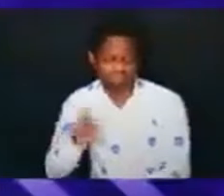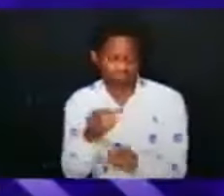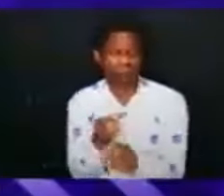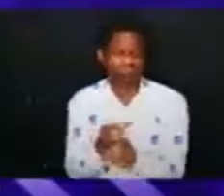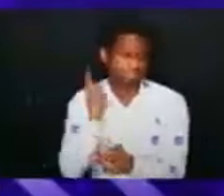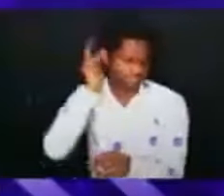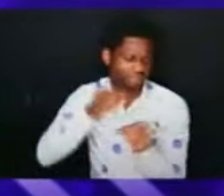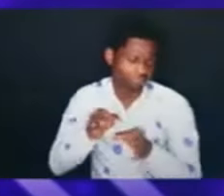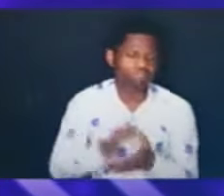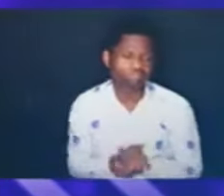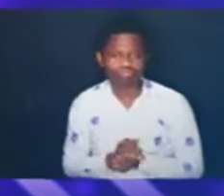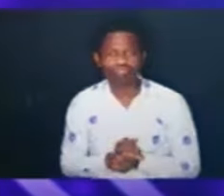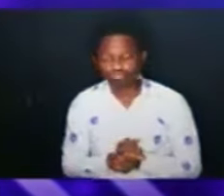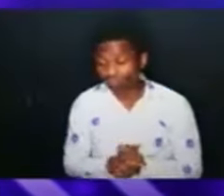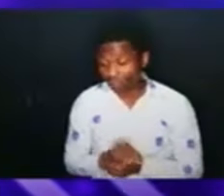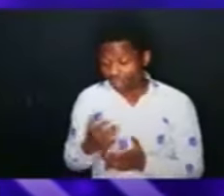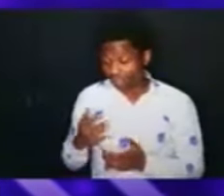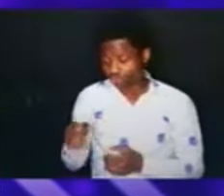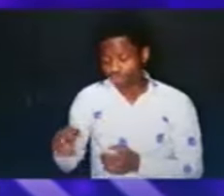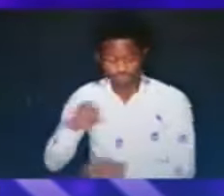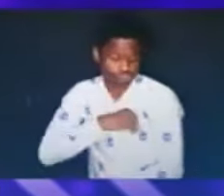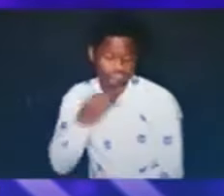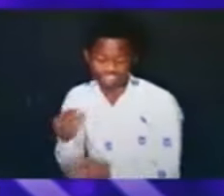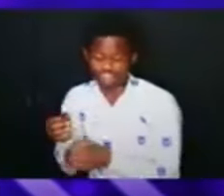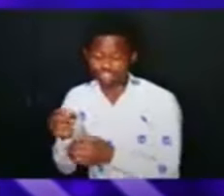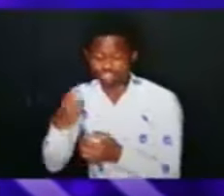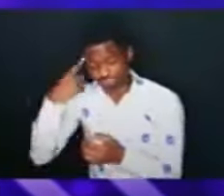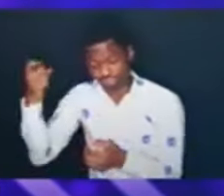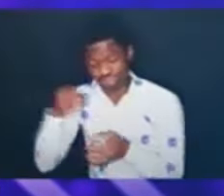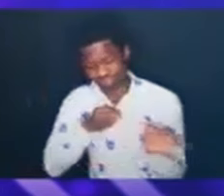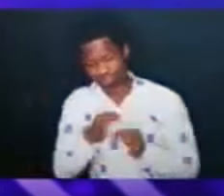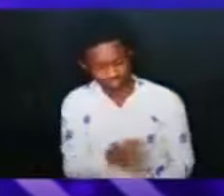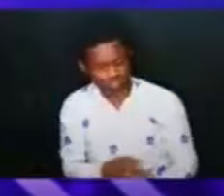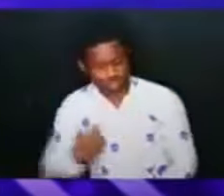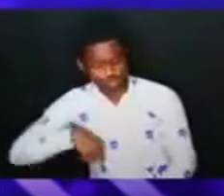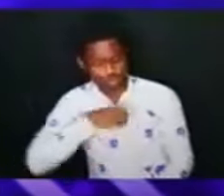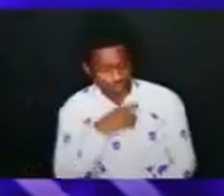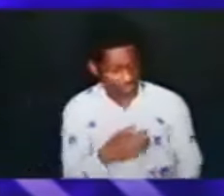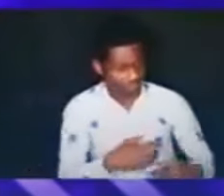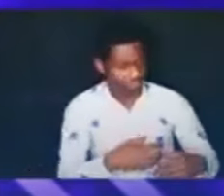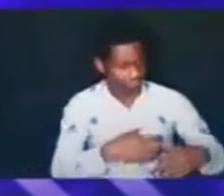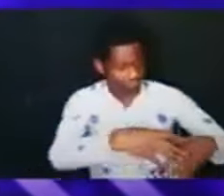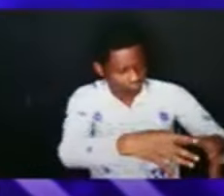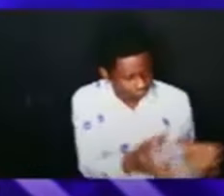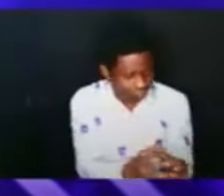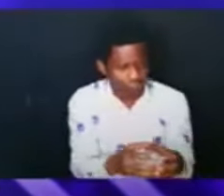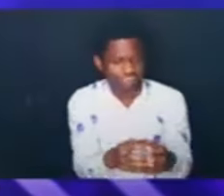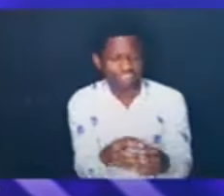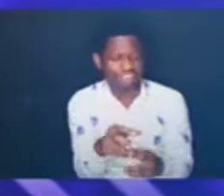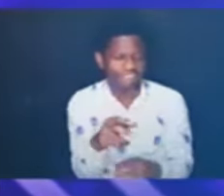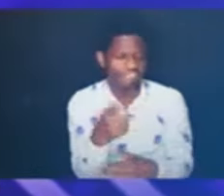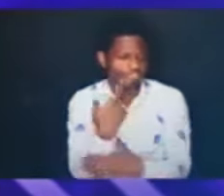We were binding sheaves of grain out in the field when suddenly my shelf rose and stood